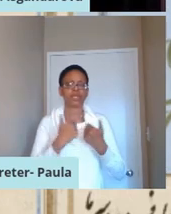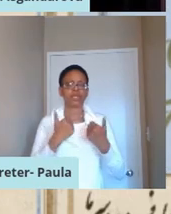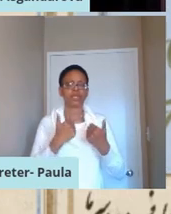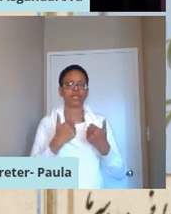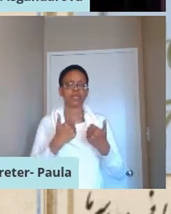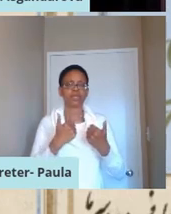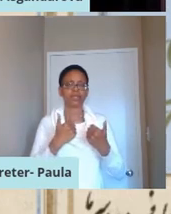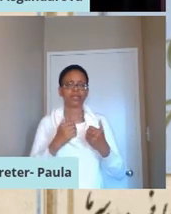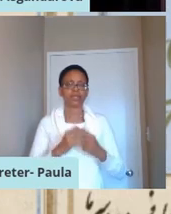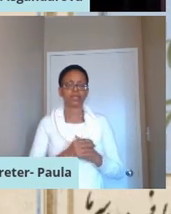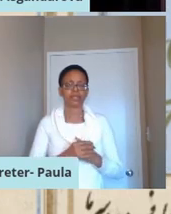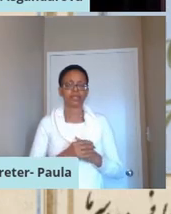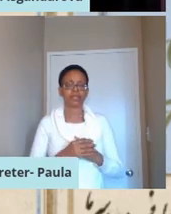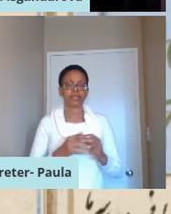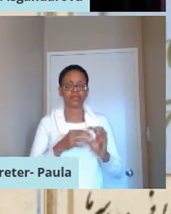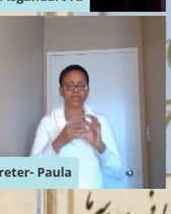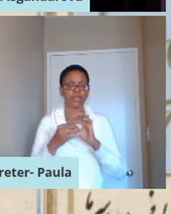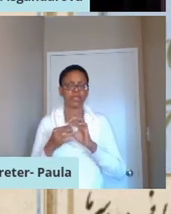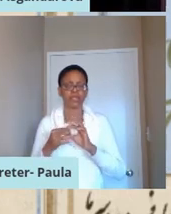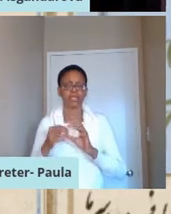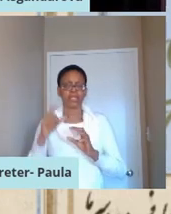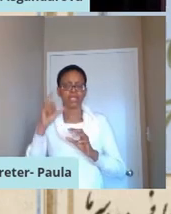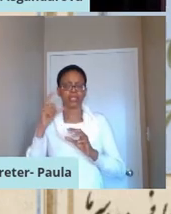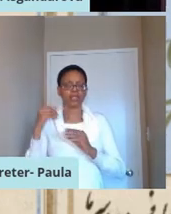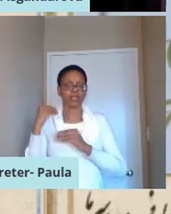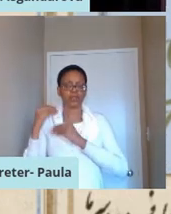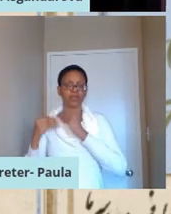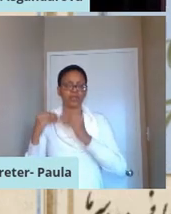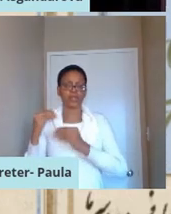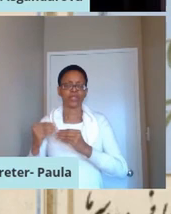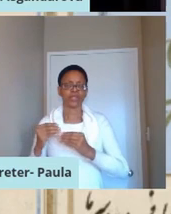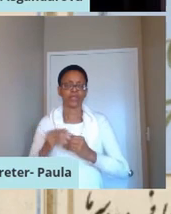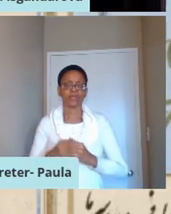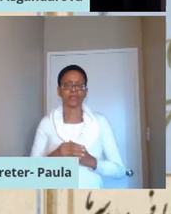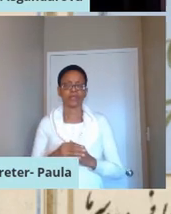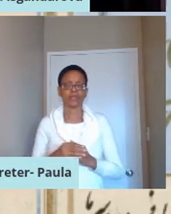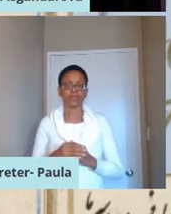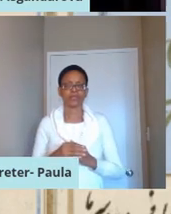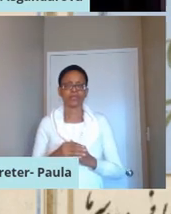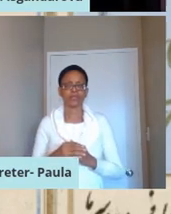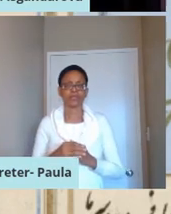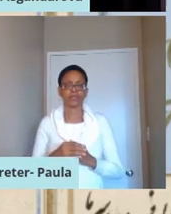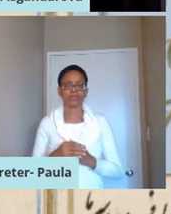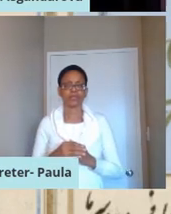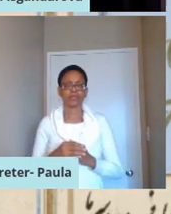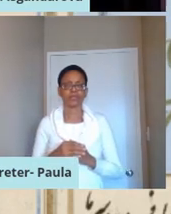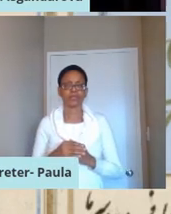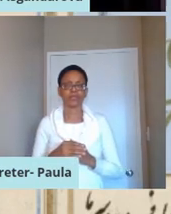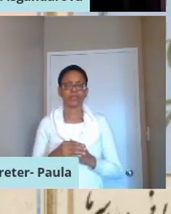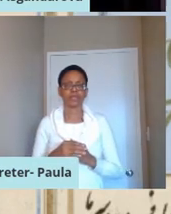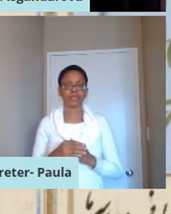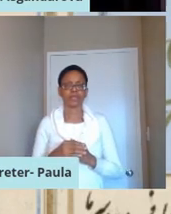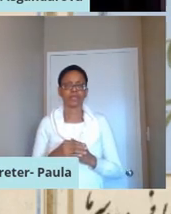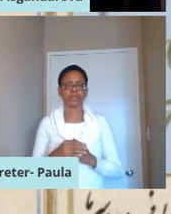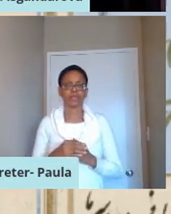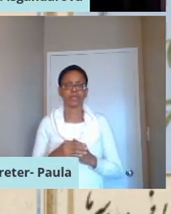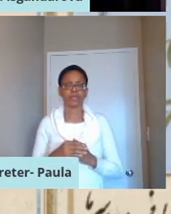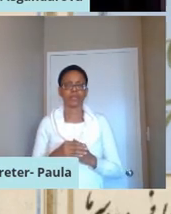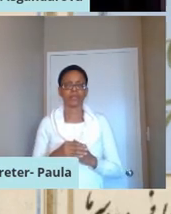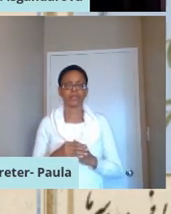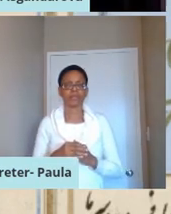perspective of our Islamic tradition. And we use Islamic theological foundation and